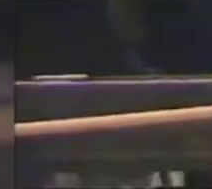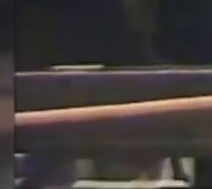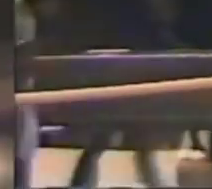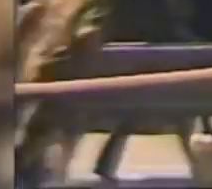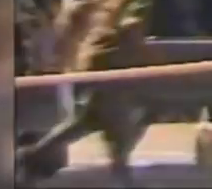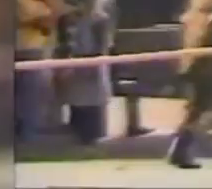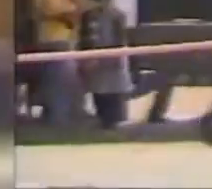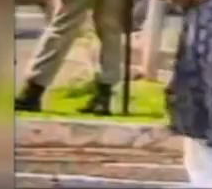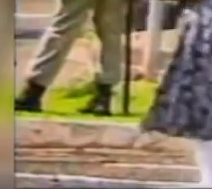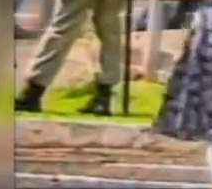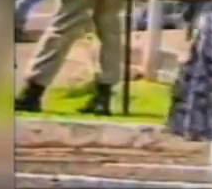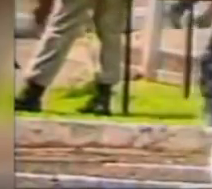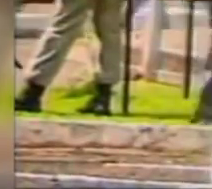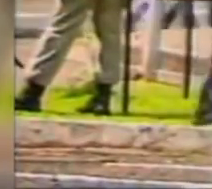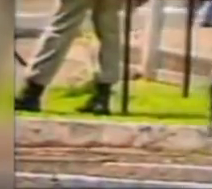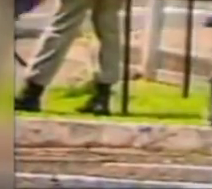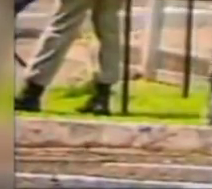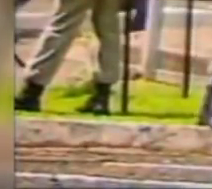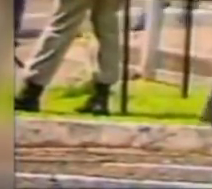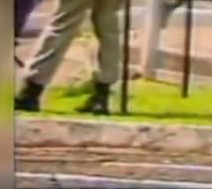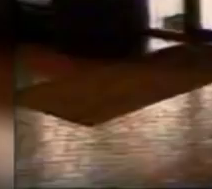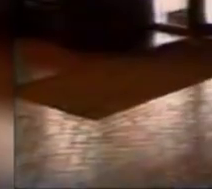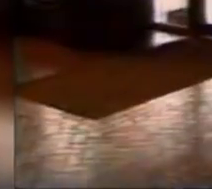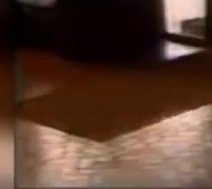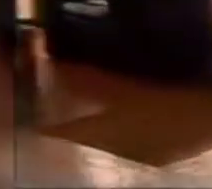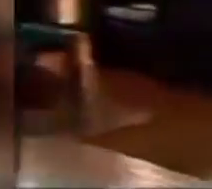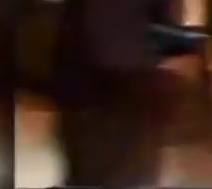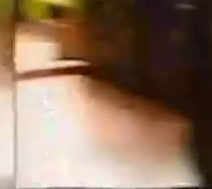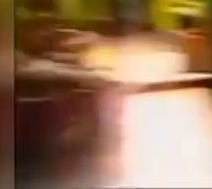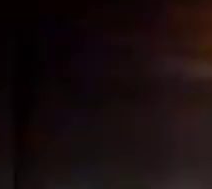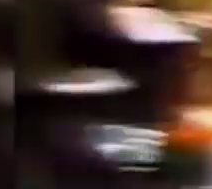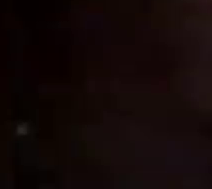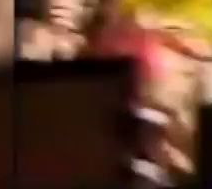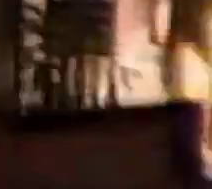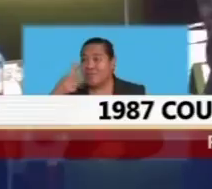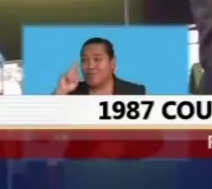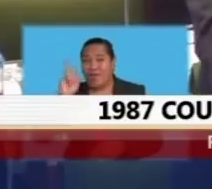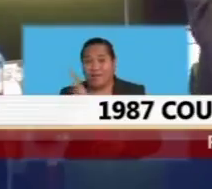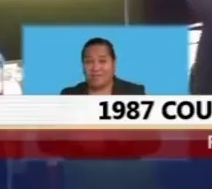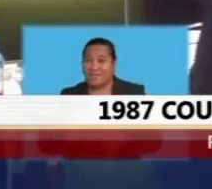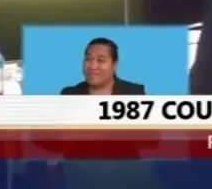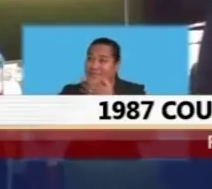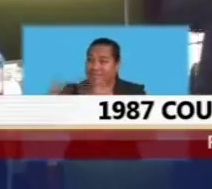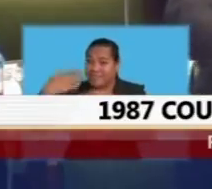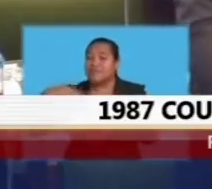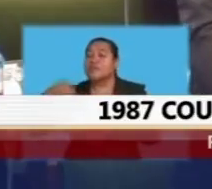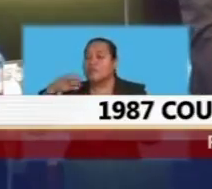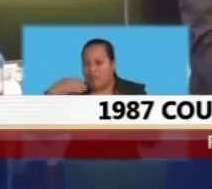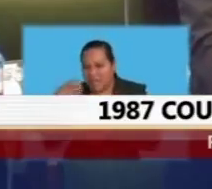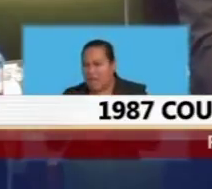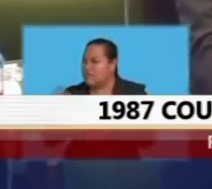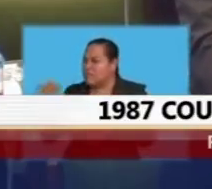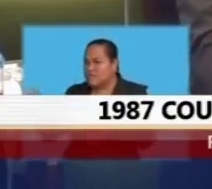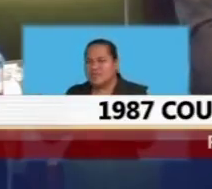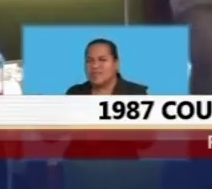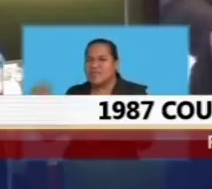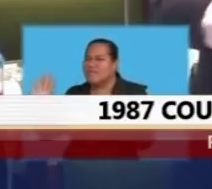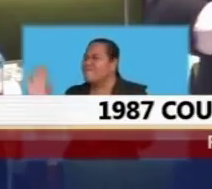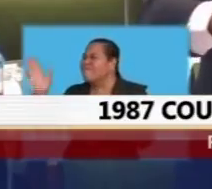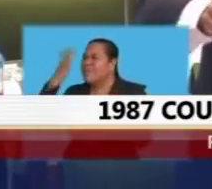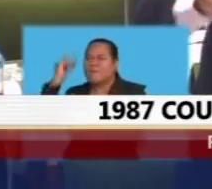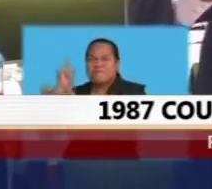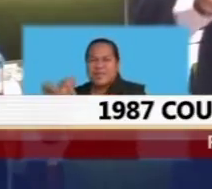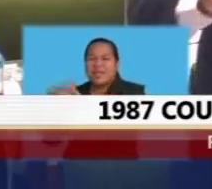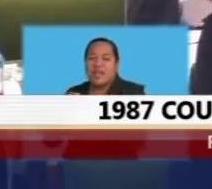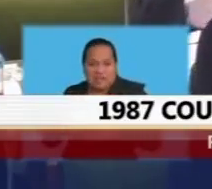but claims it sent the nation into the doldrums. 31 years ago, some time ago, we are still paying for his mistakes. Quite